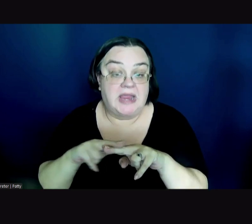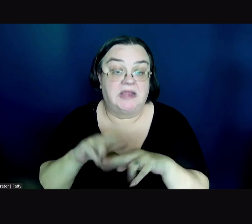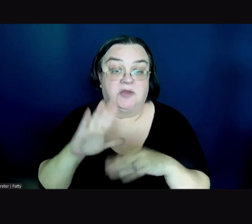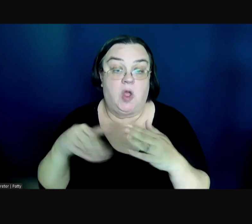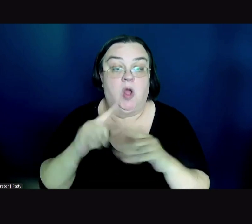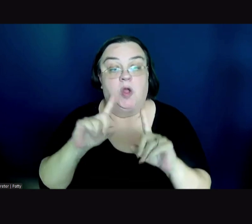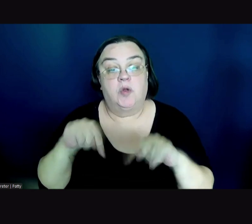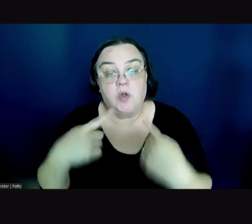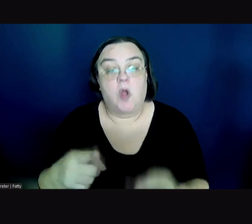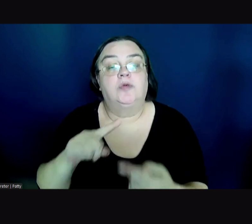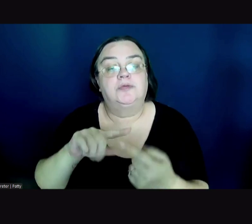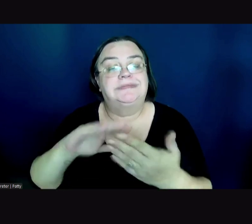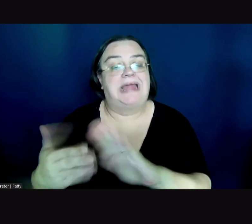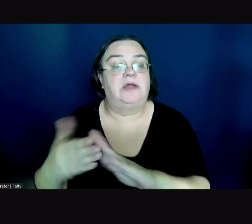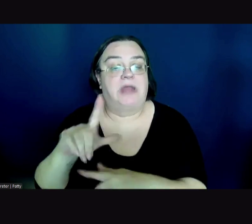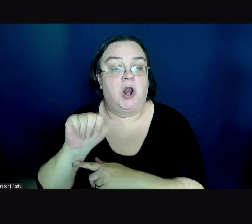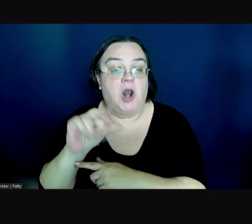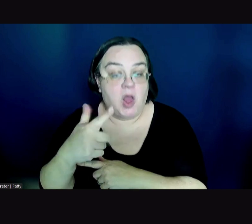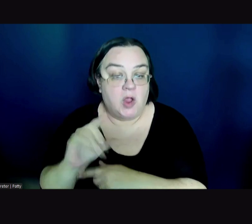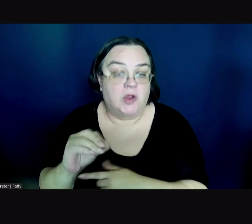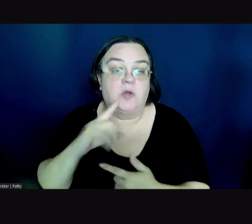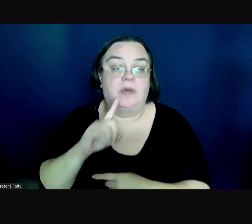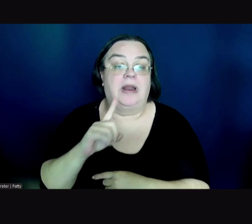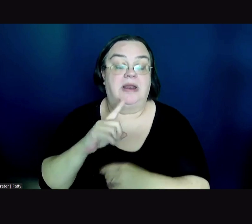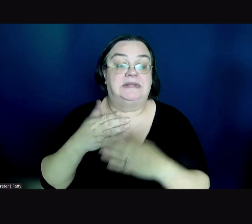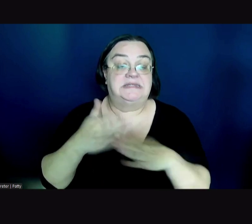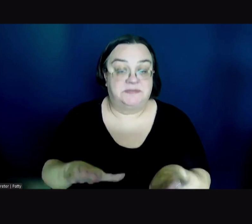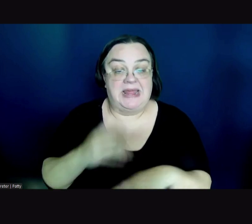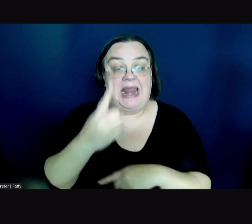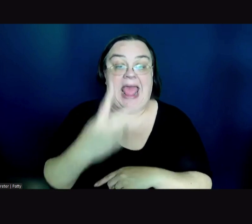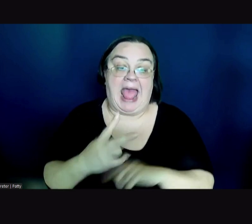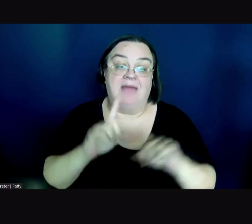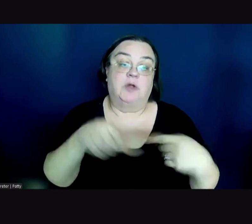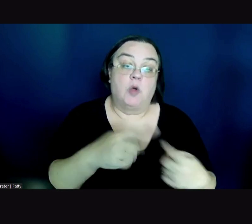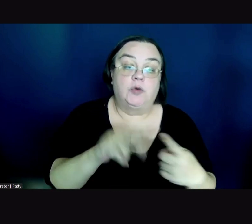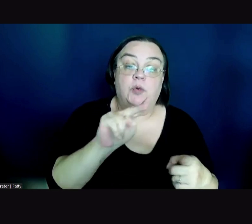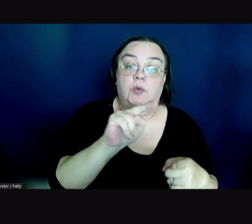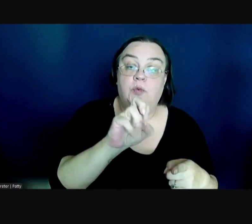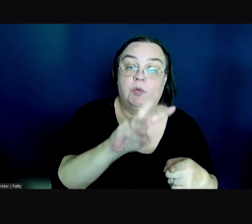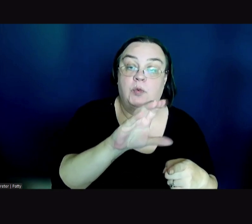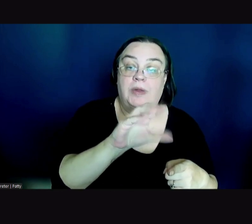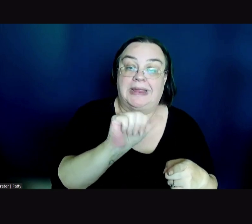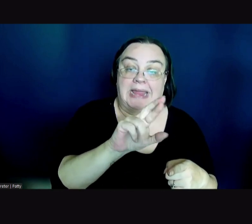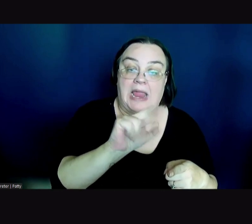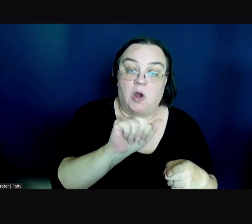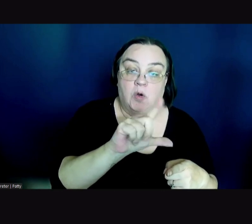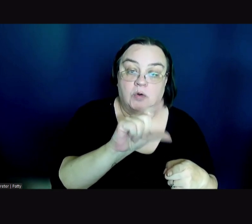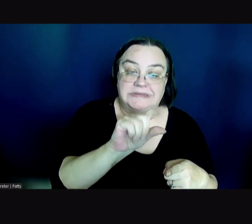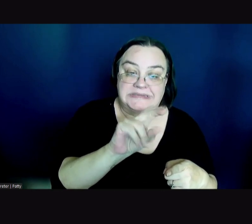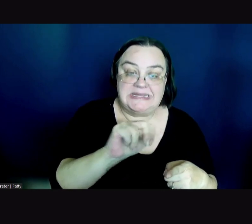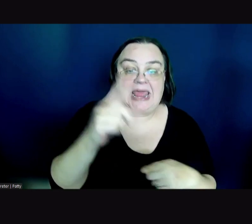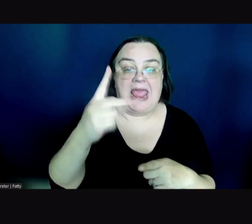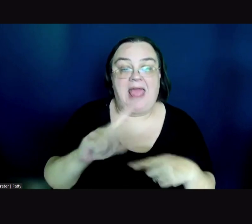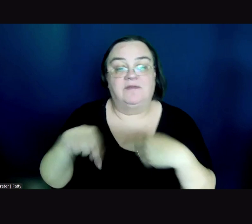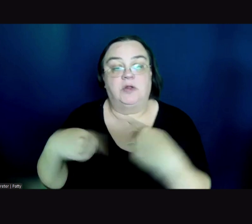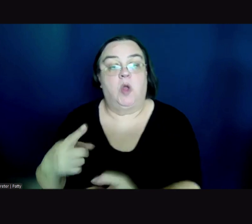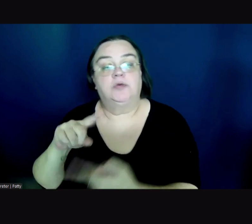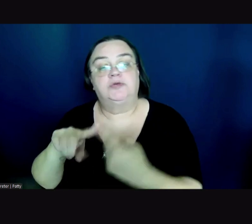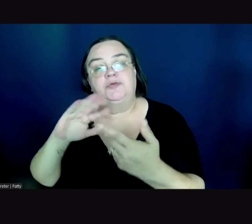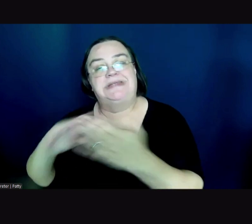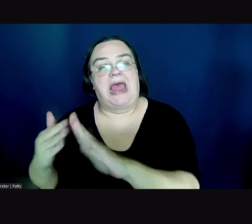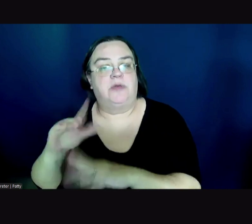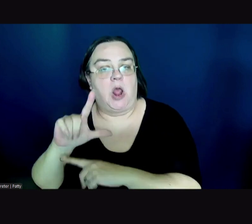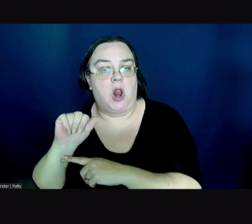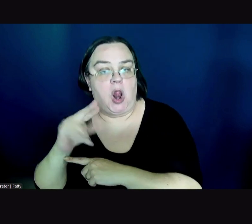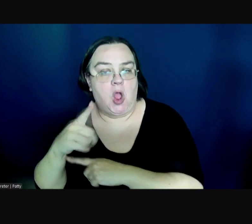the Silver Line so that half the Silver Line trains go to New Carrollton and half go to downtown Largo. We've looked at the ridership patterns, and both of